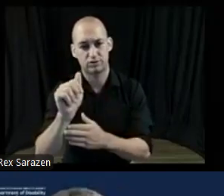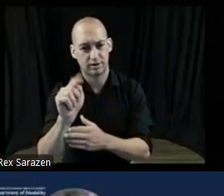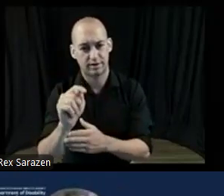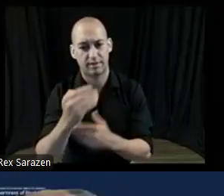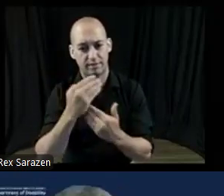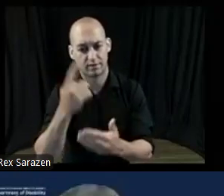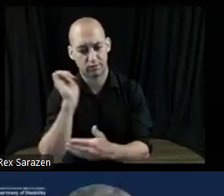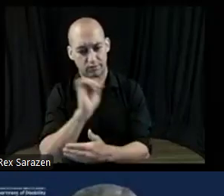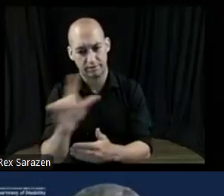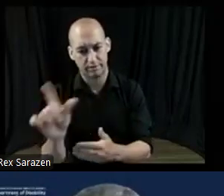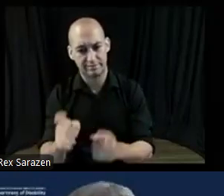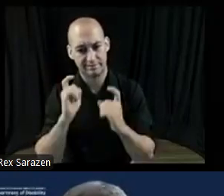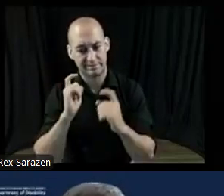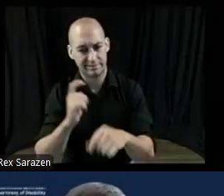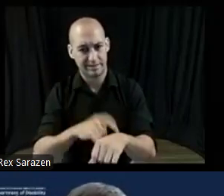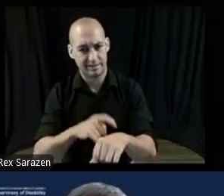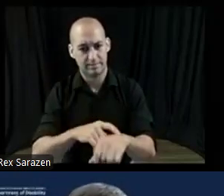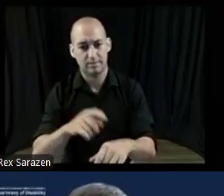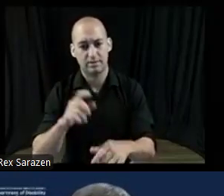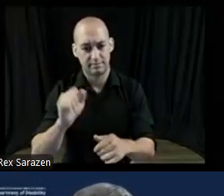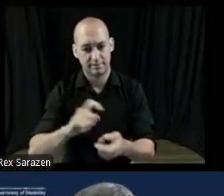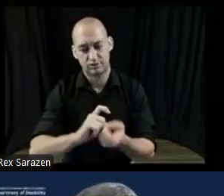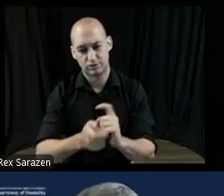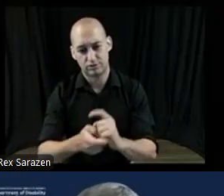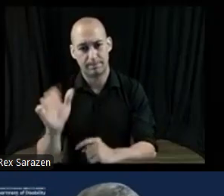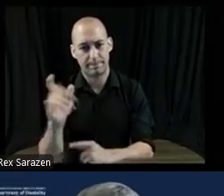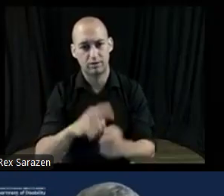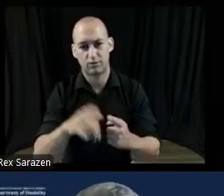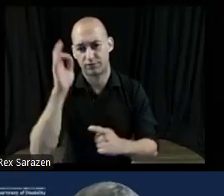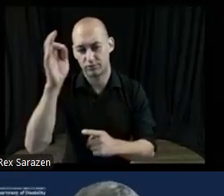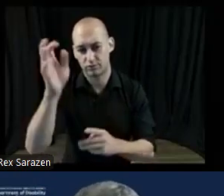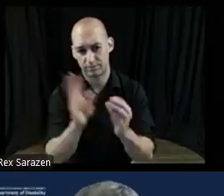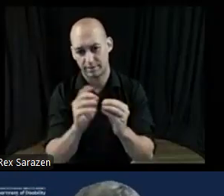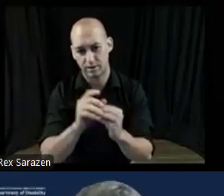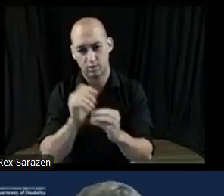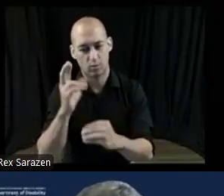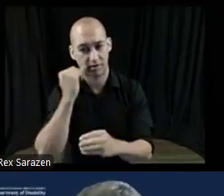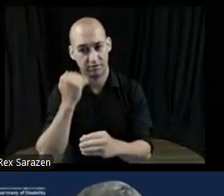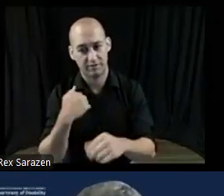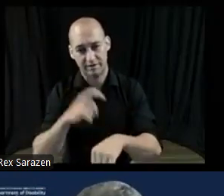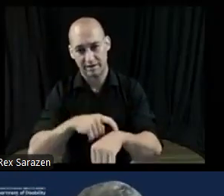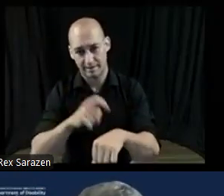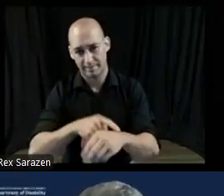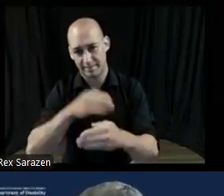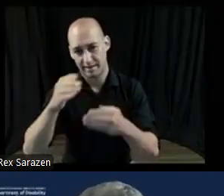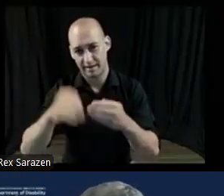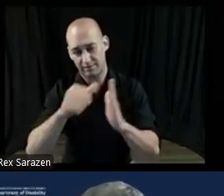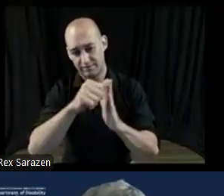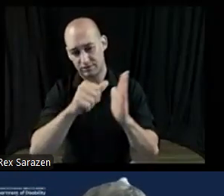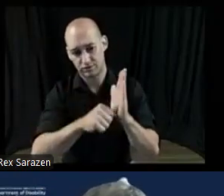time. Hopefully we can transition back to this at a future meeting, or if we have time at the end of the agenda for further updates. Back to Ranjana.